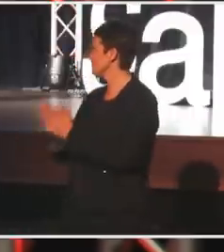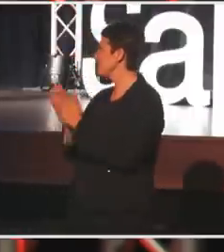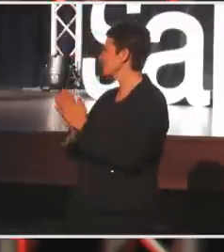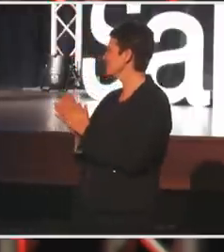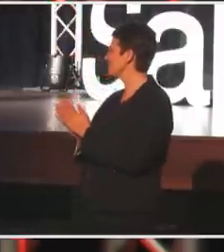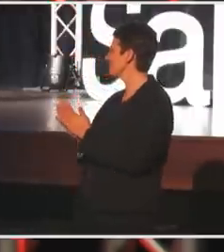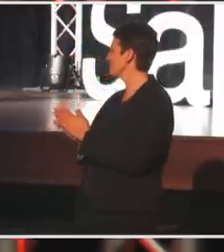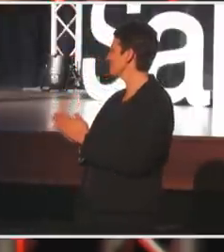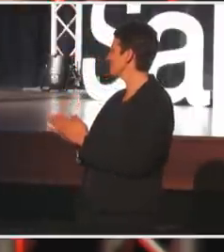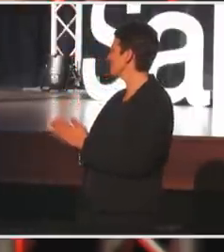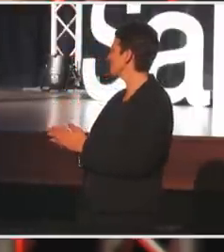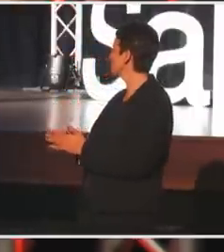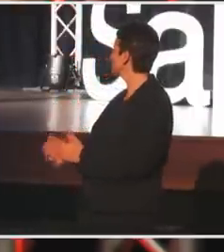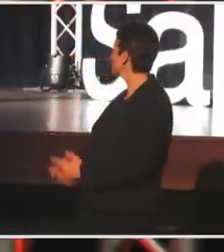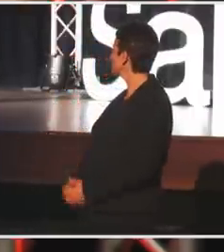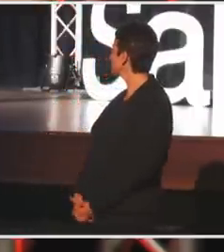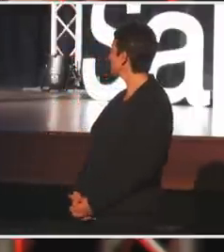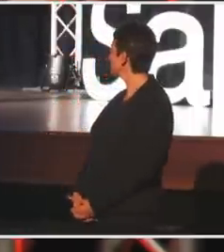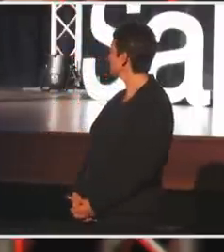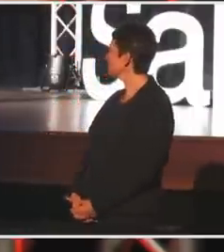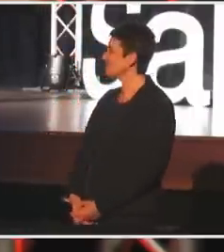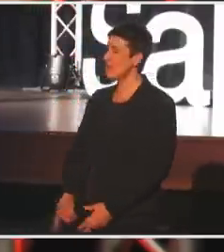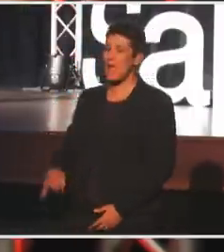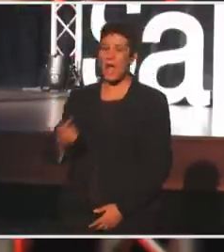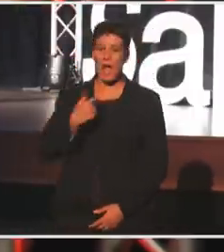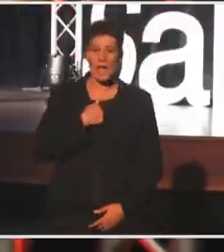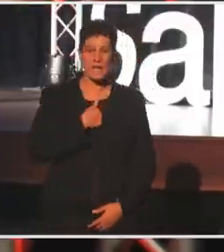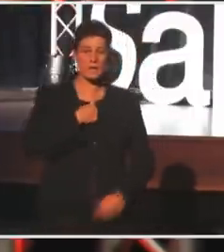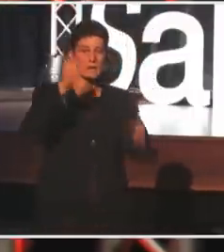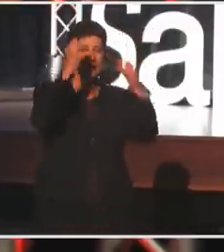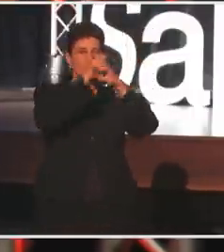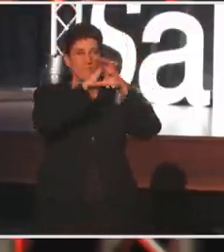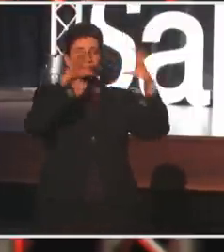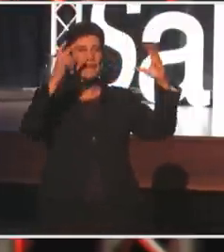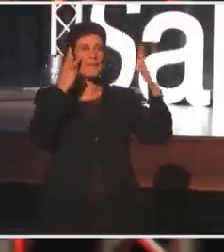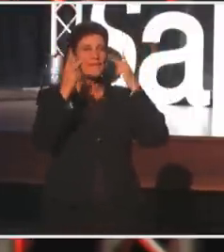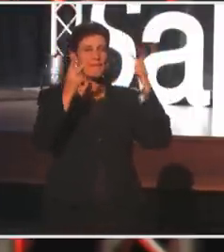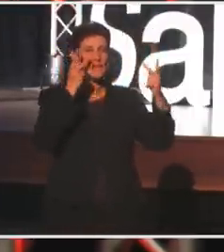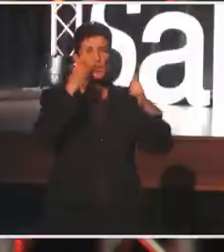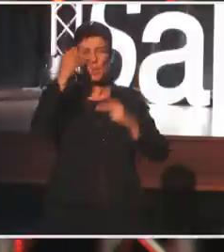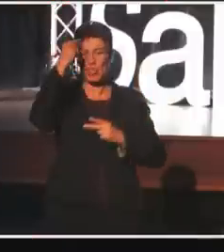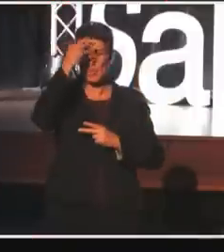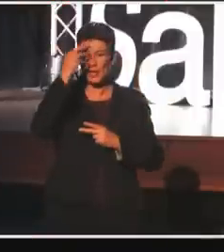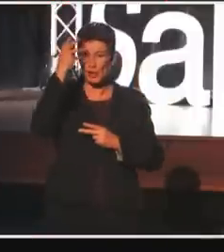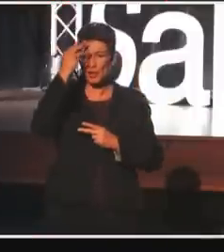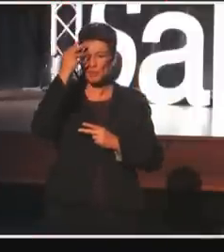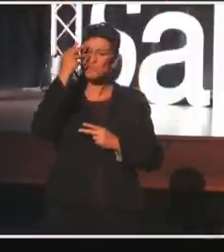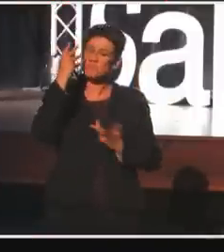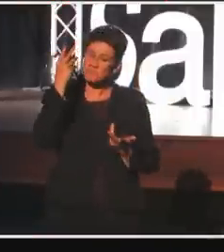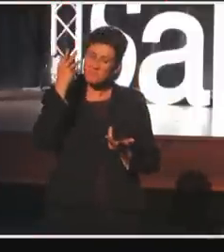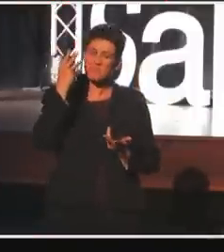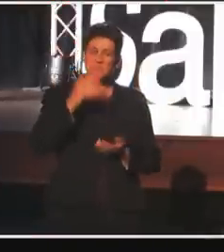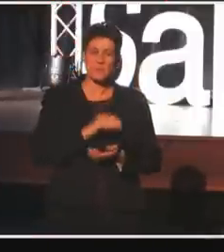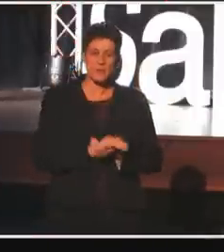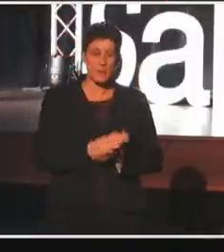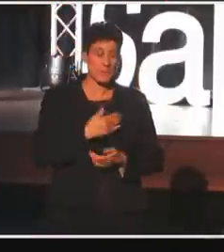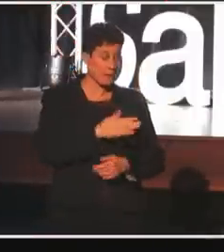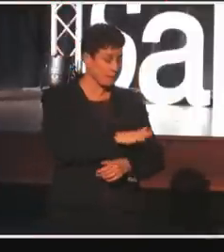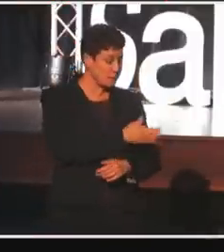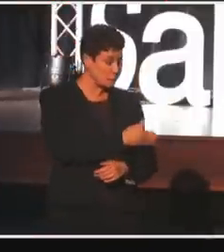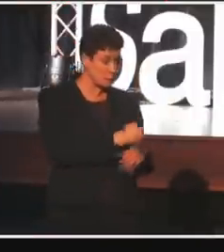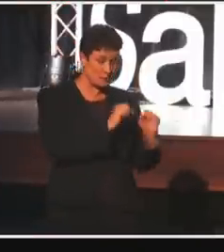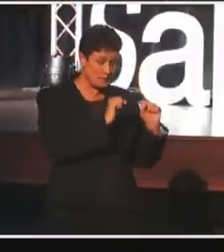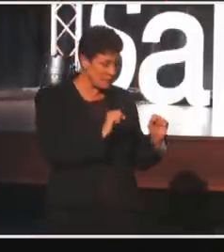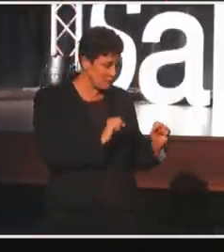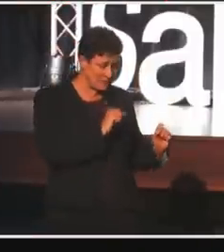Now, I am a visual thinker, which is not unique. My musical system isn't